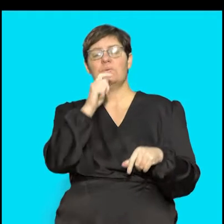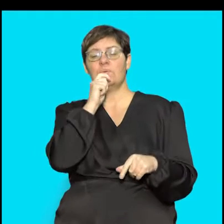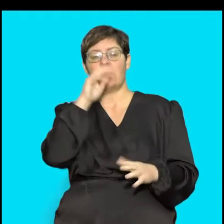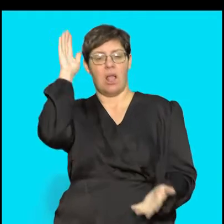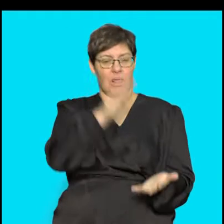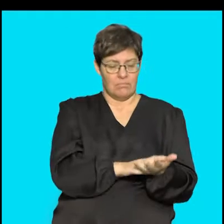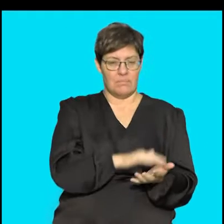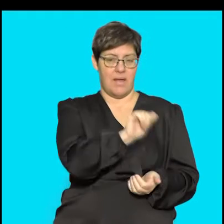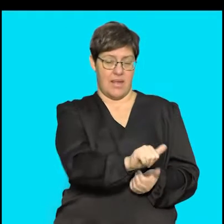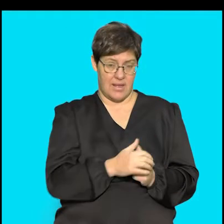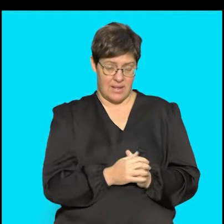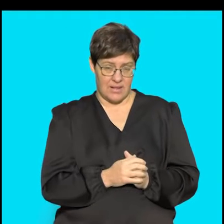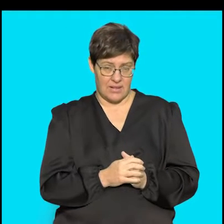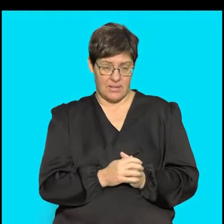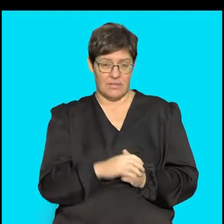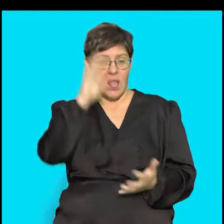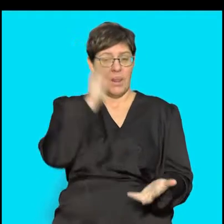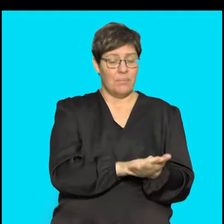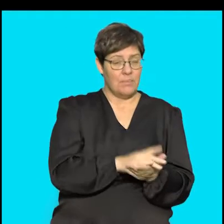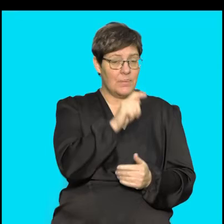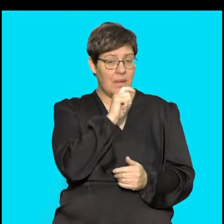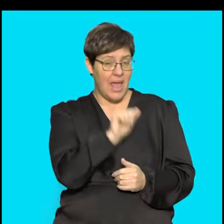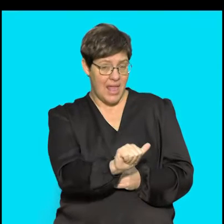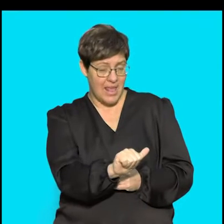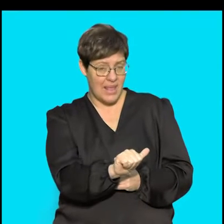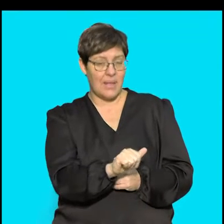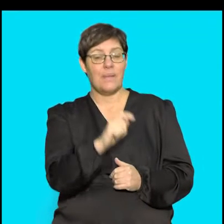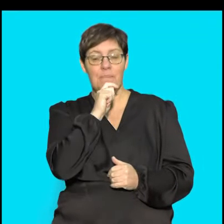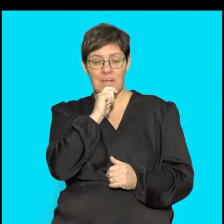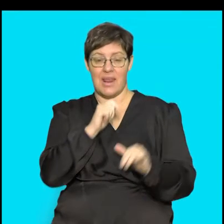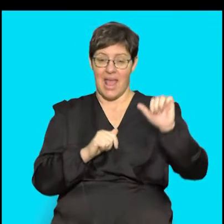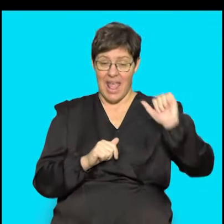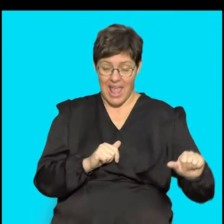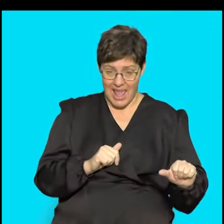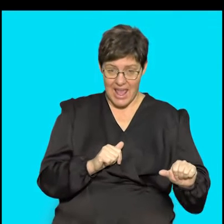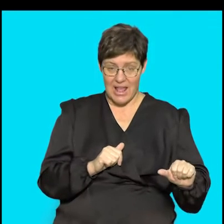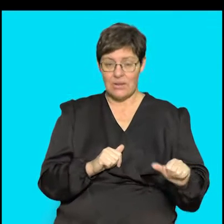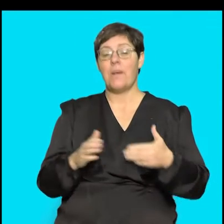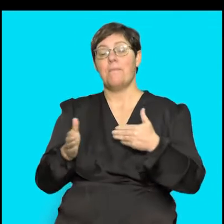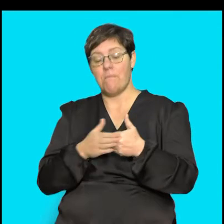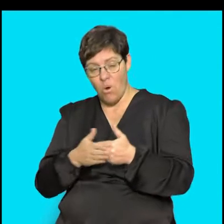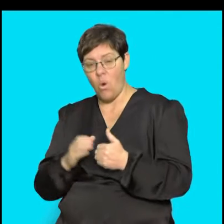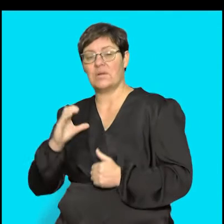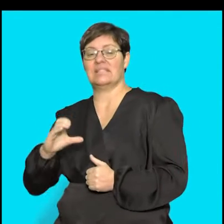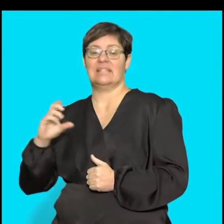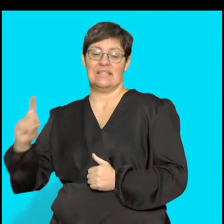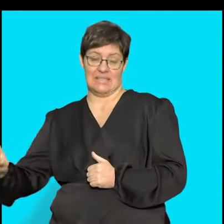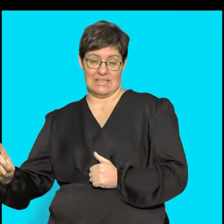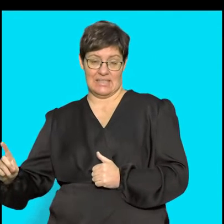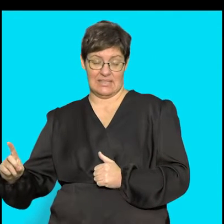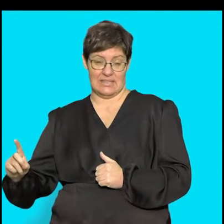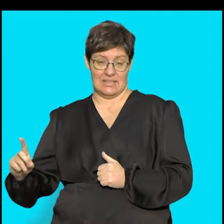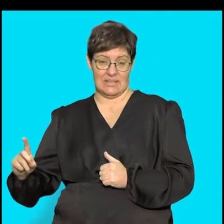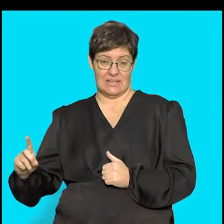use up A. And for it to use up A, it means it must use A to make more of C and